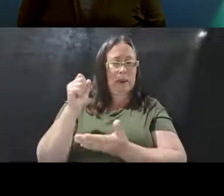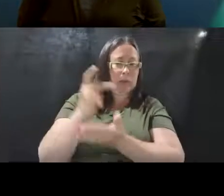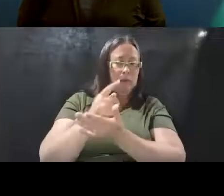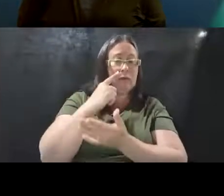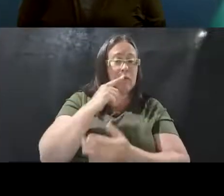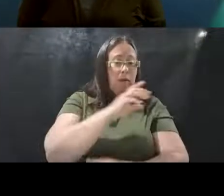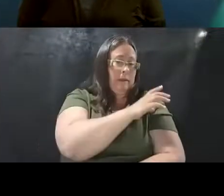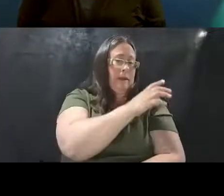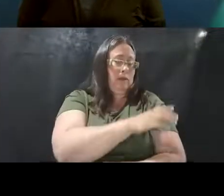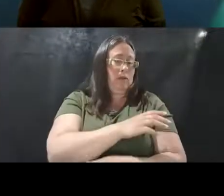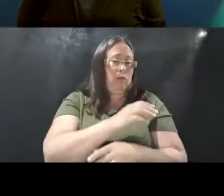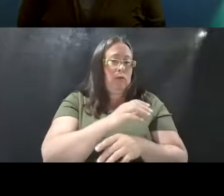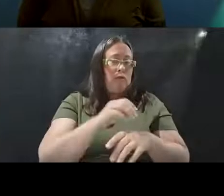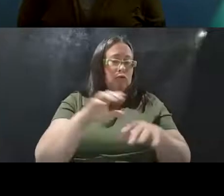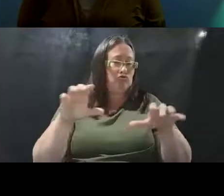trial.